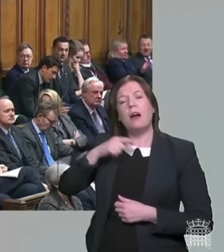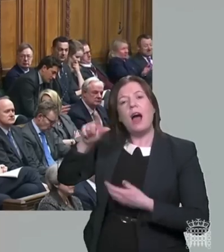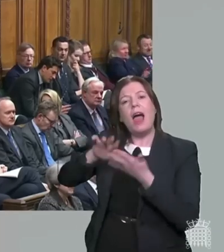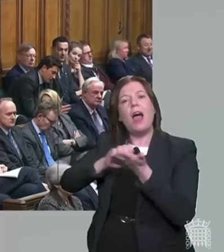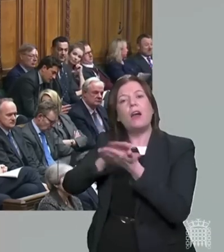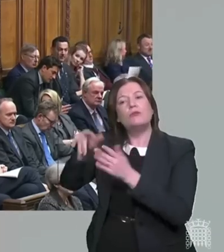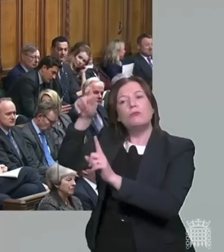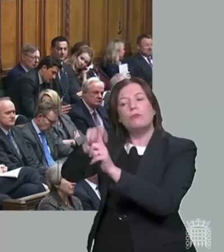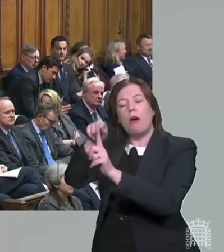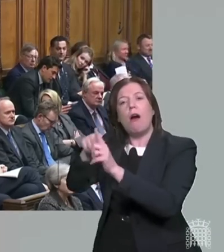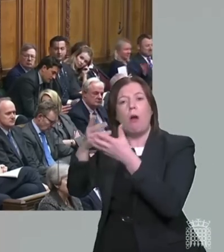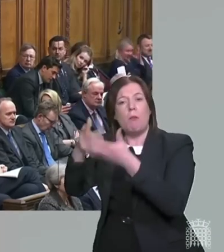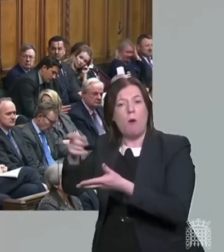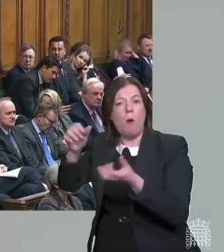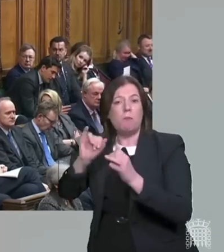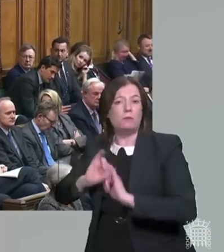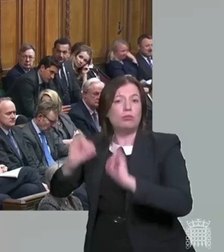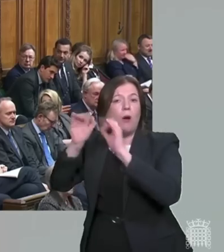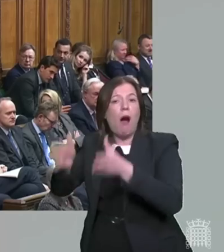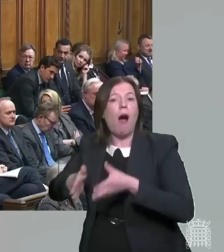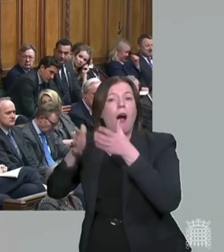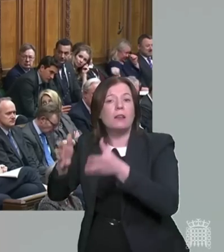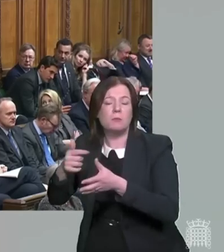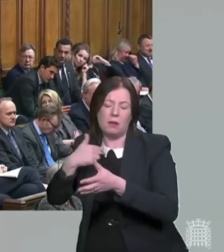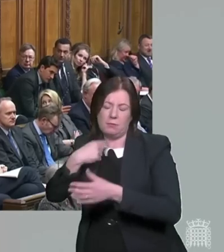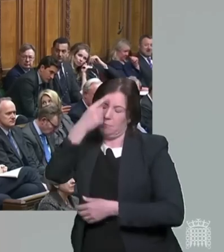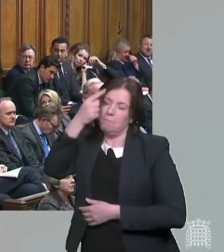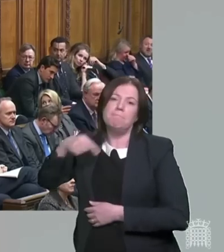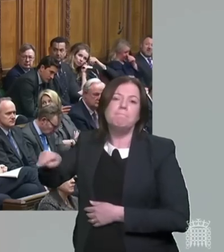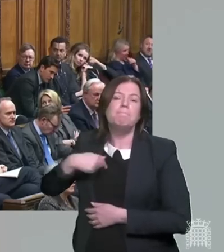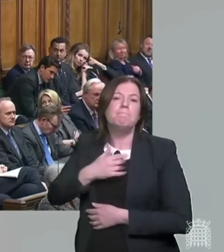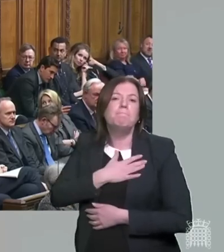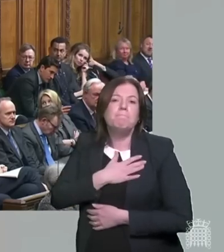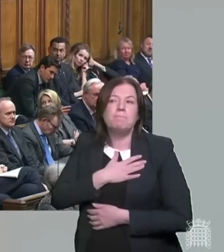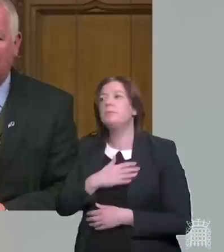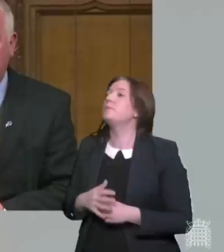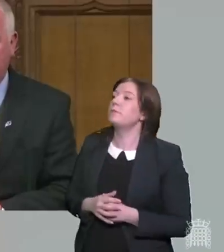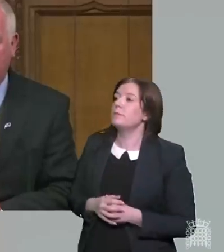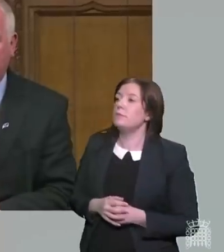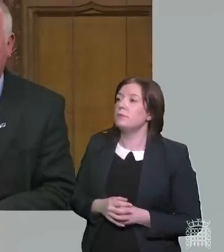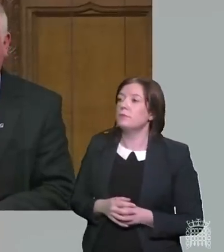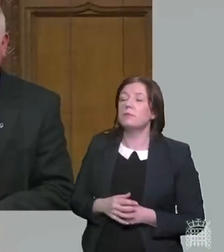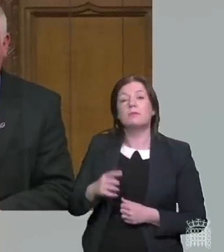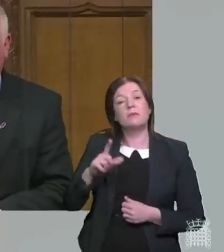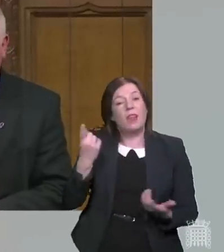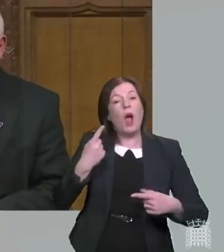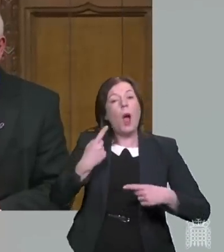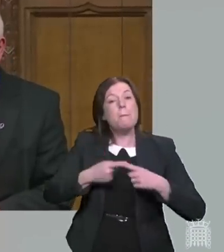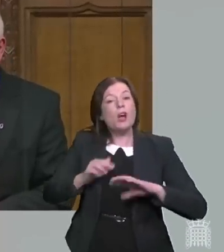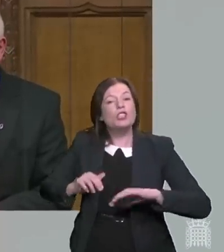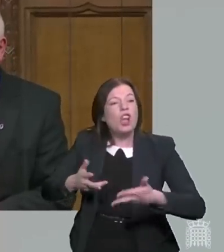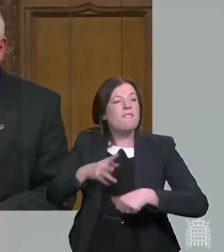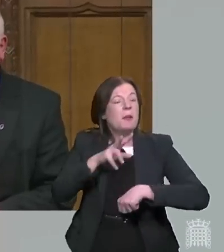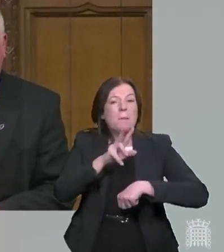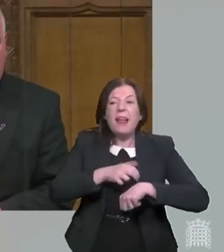firefighter that's fighting for his life in Scotland today. Our emergency services go one way into the danger while we come